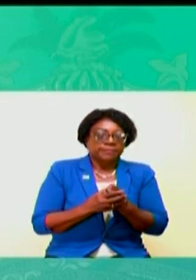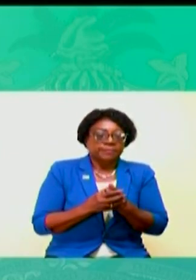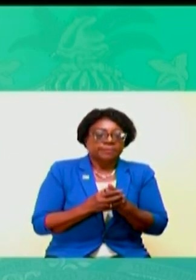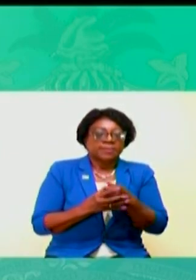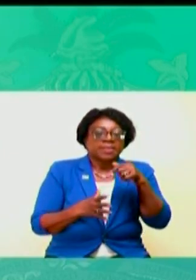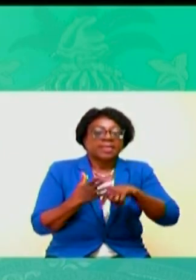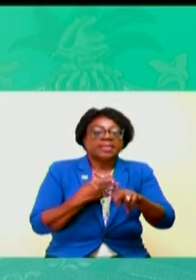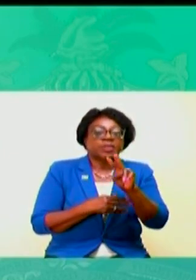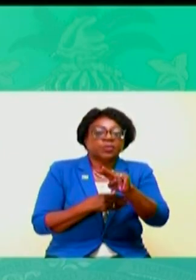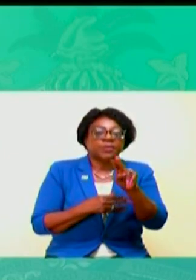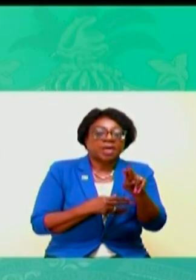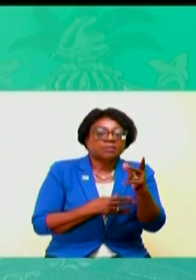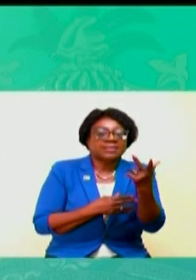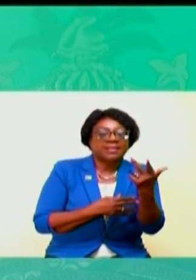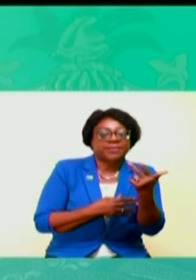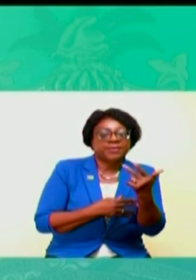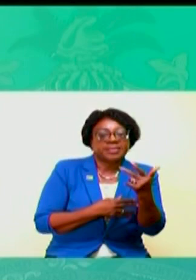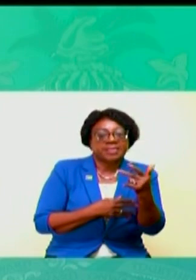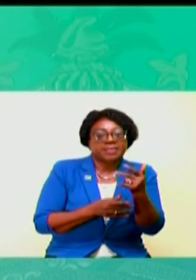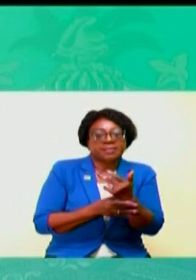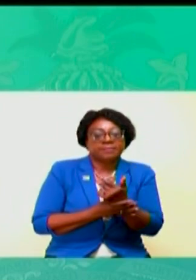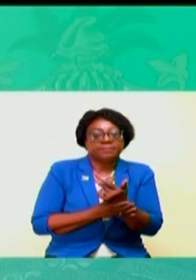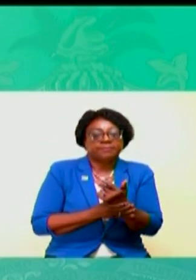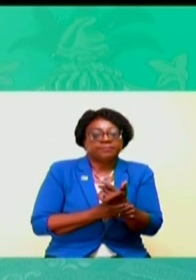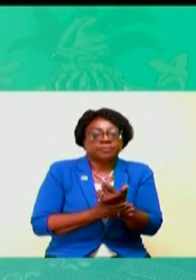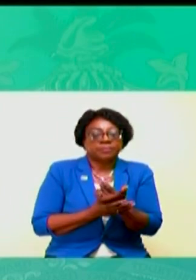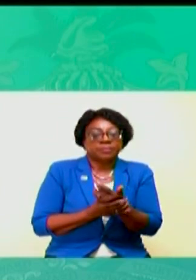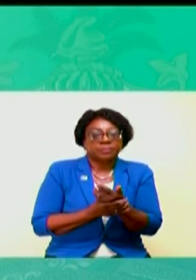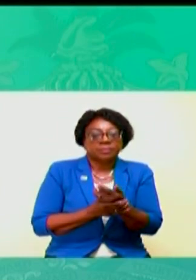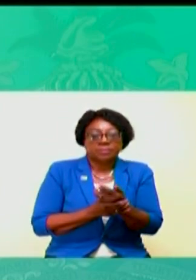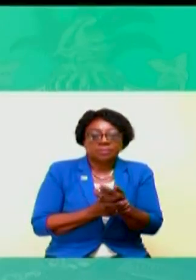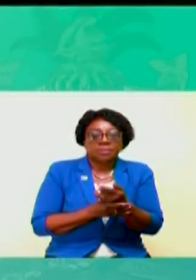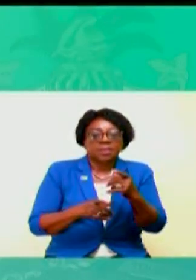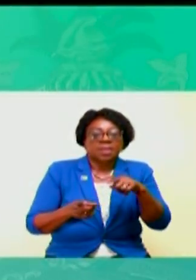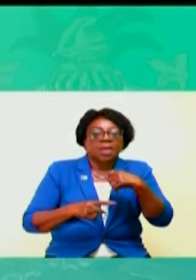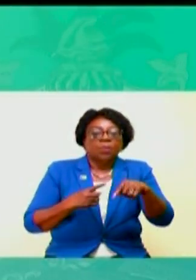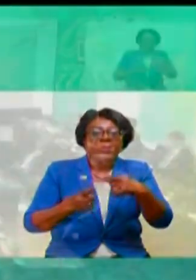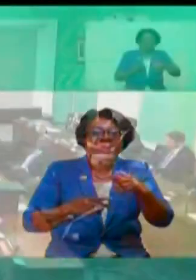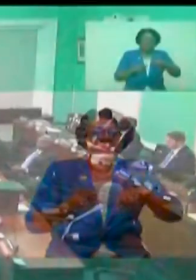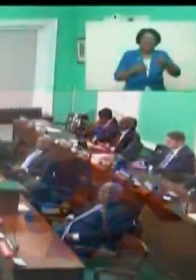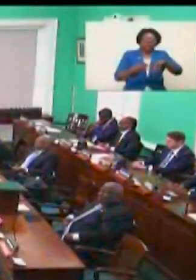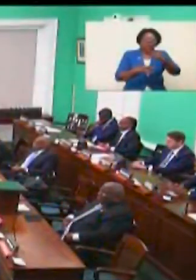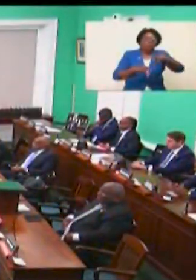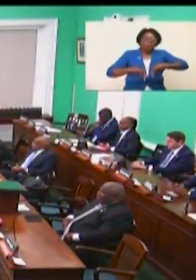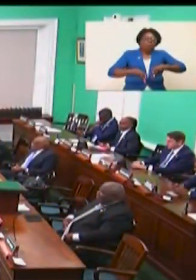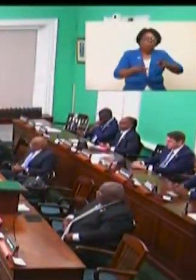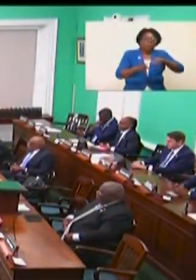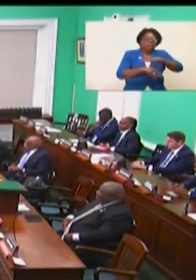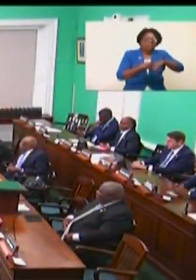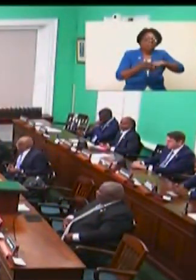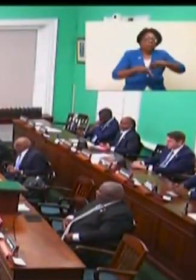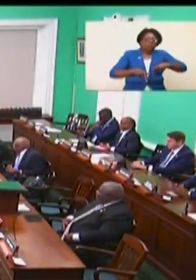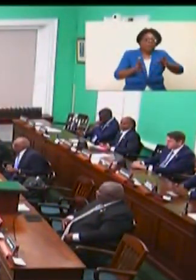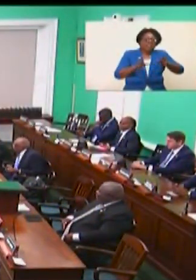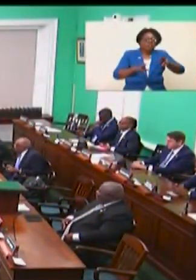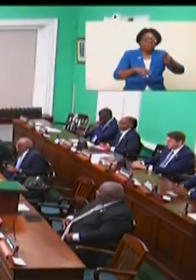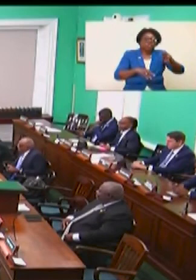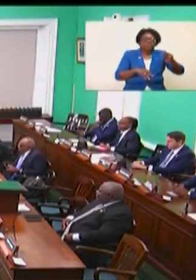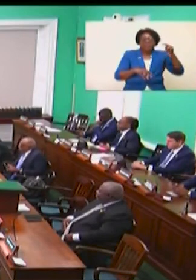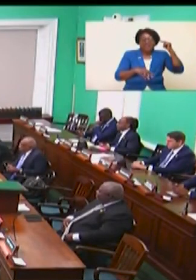In 2013, thereabouts, when I went all the way to the Netherlands